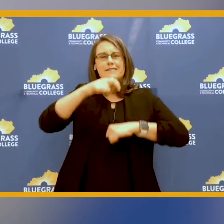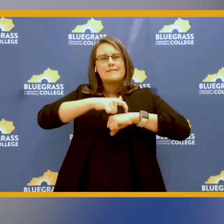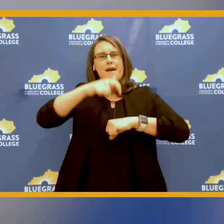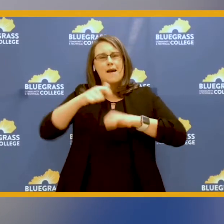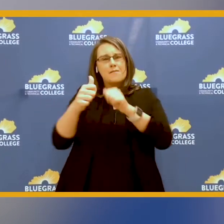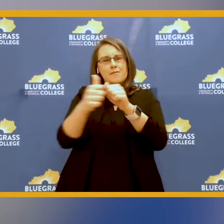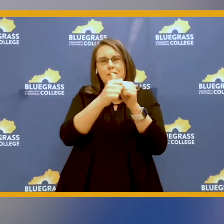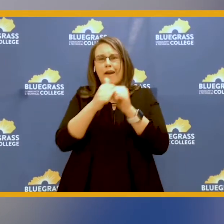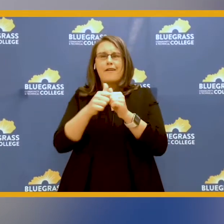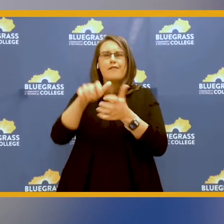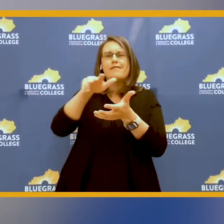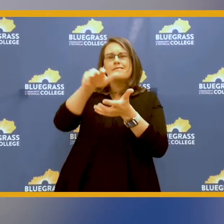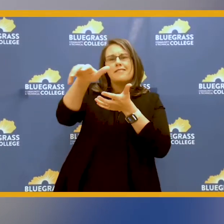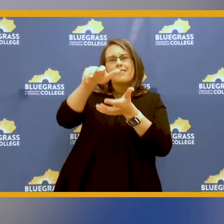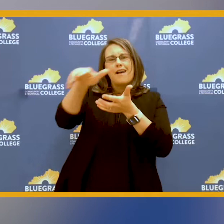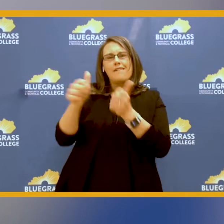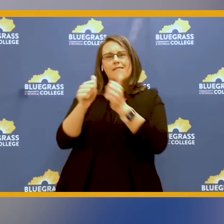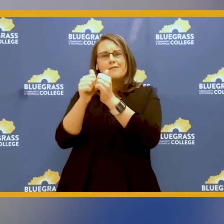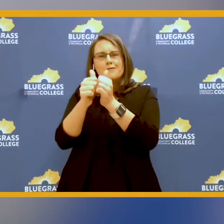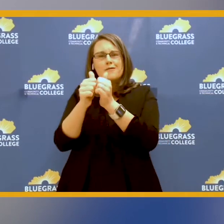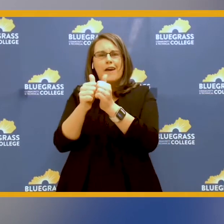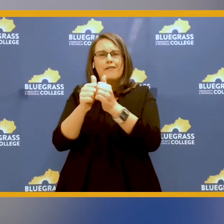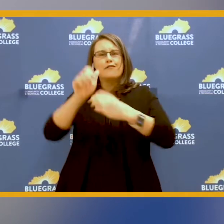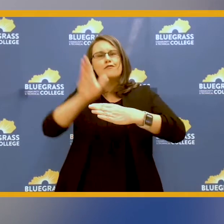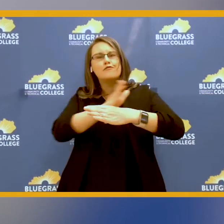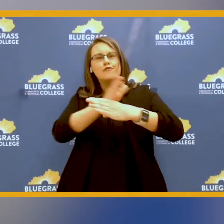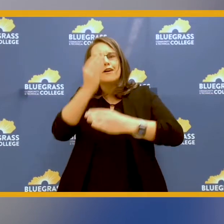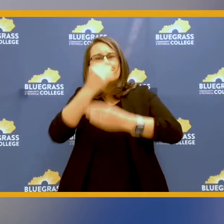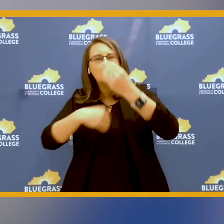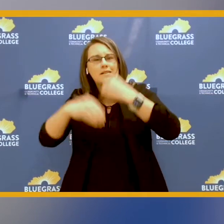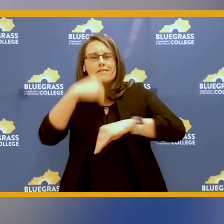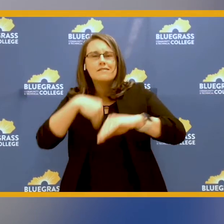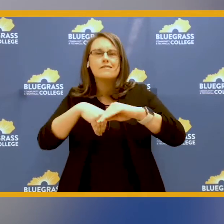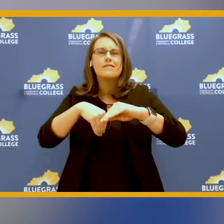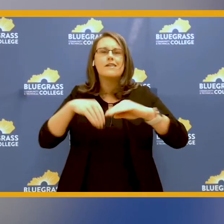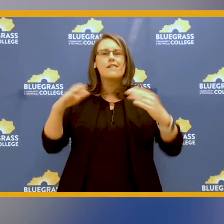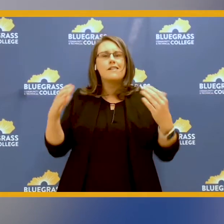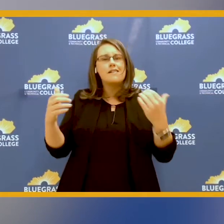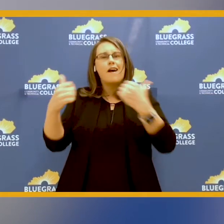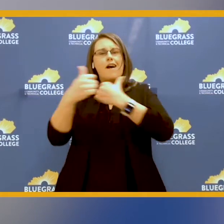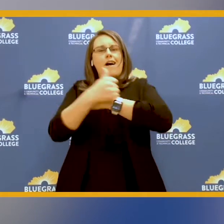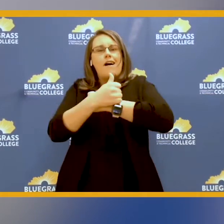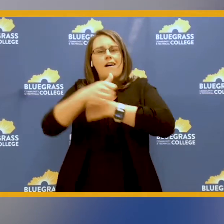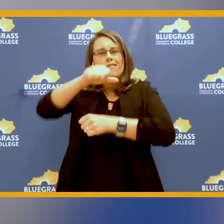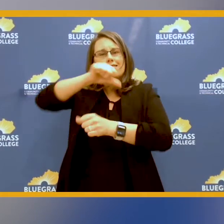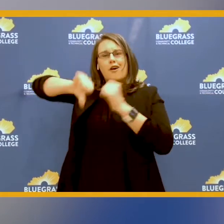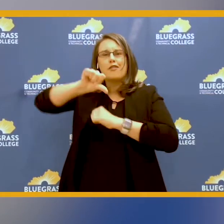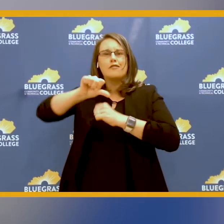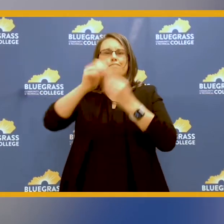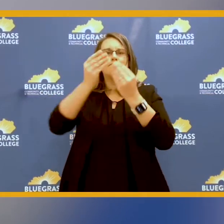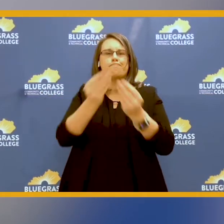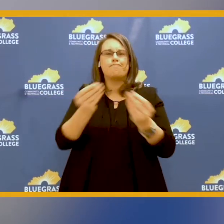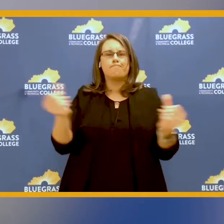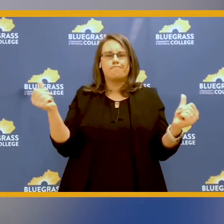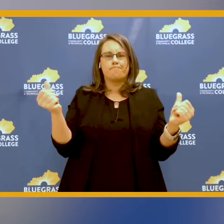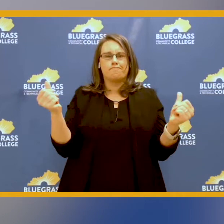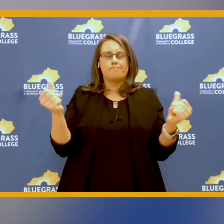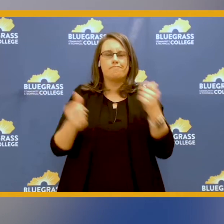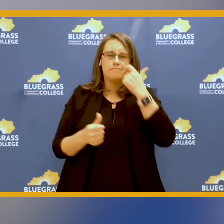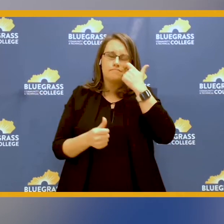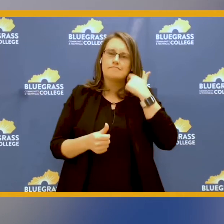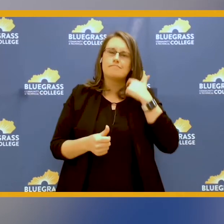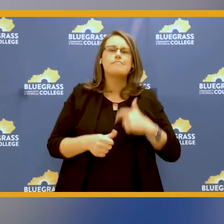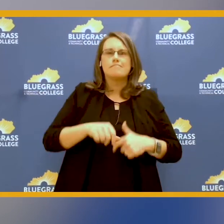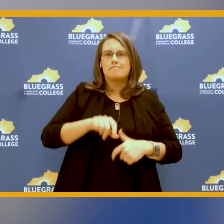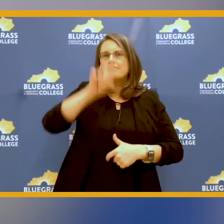together, laughing together, sharing meals, or even hugging each other are no more. Believe